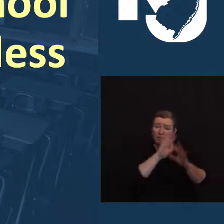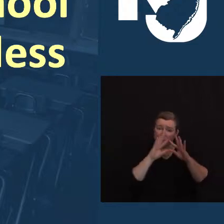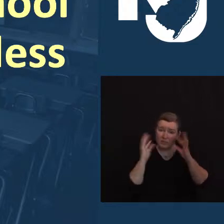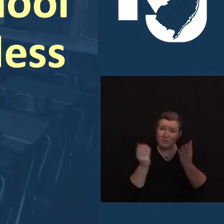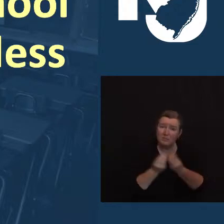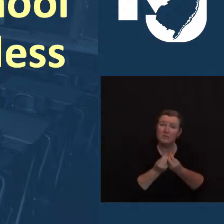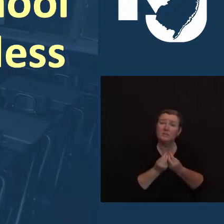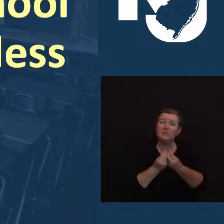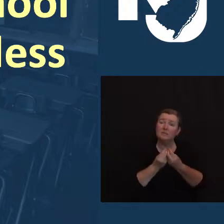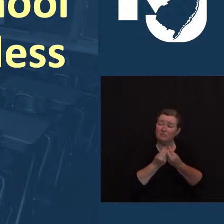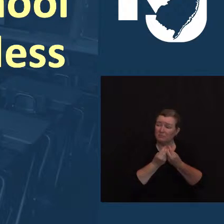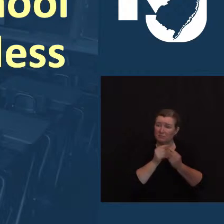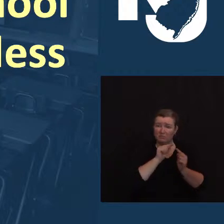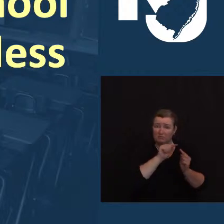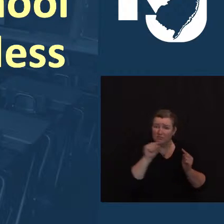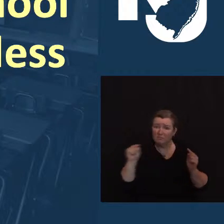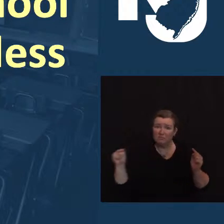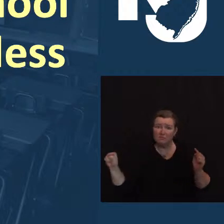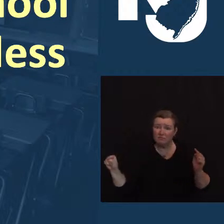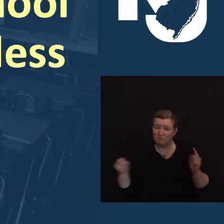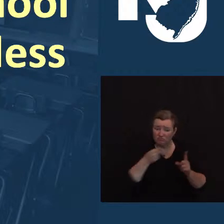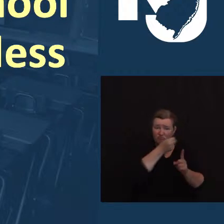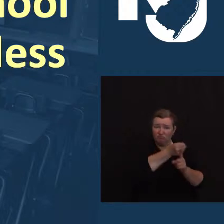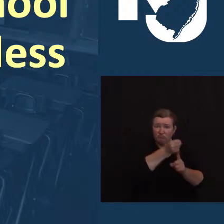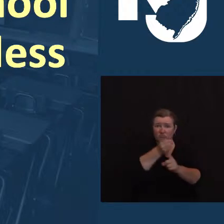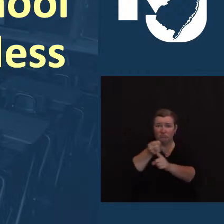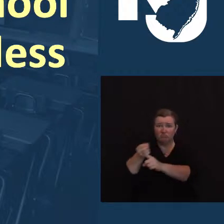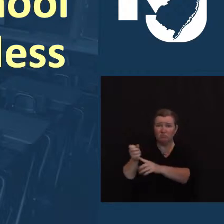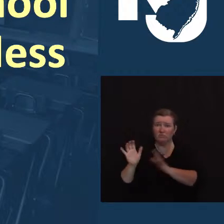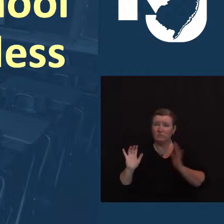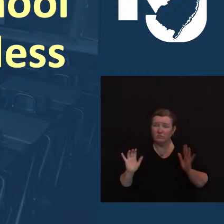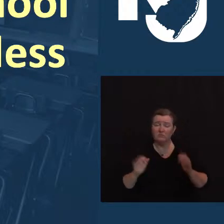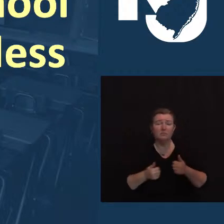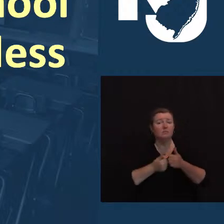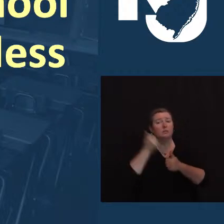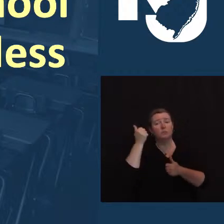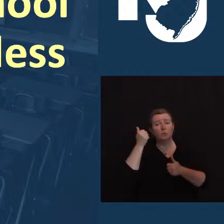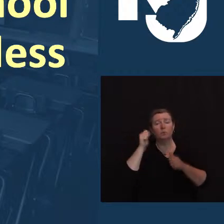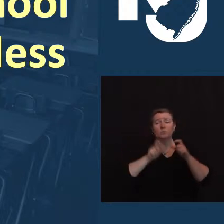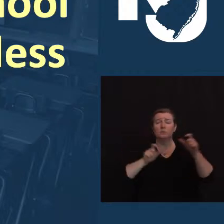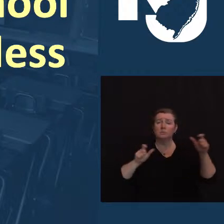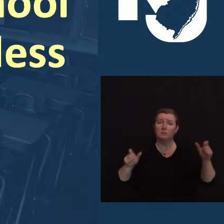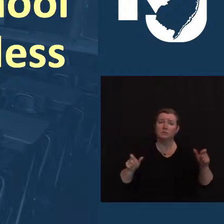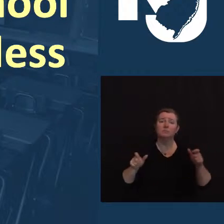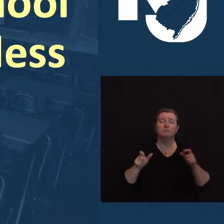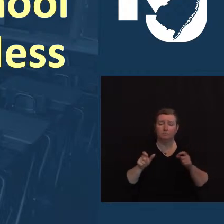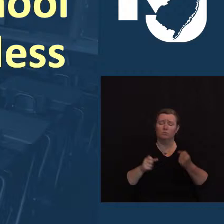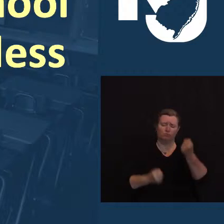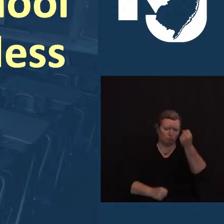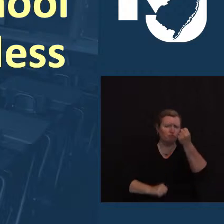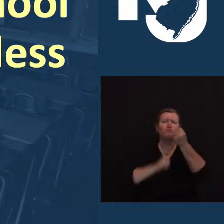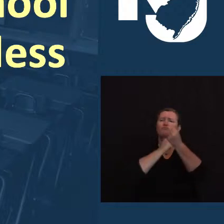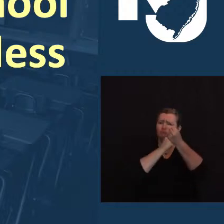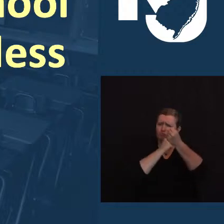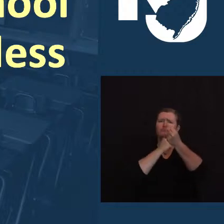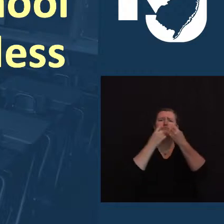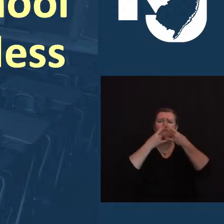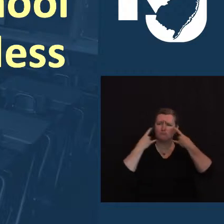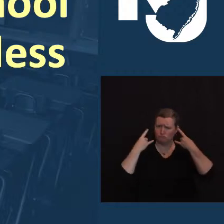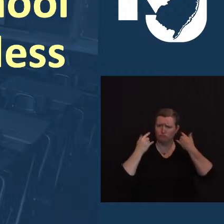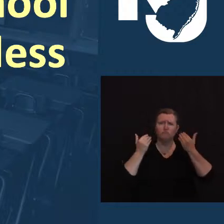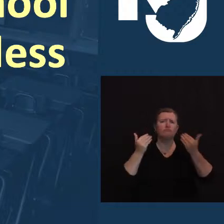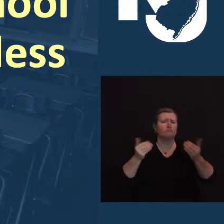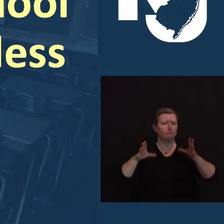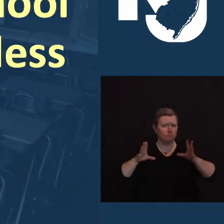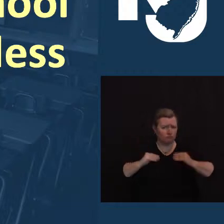I'm certainly heartened that the overwhelming majority of residents support our efforts. And I would remind those who continue to oppose public safety